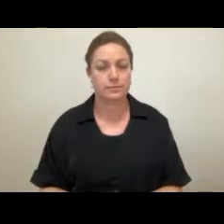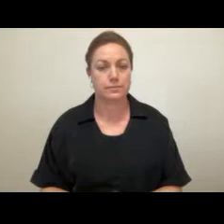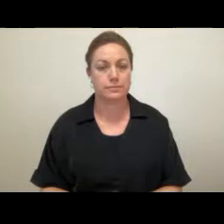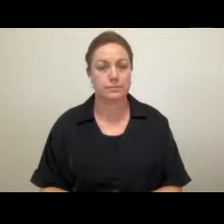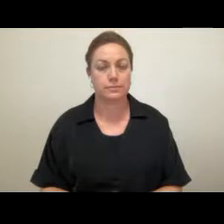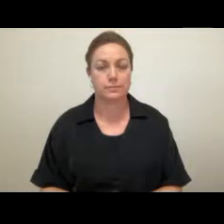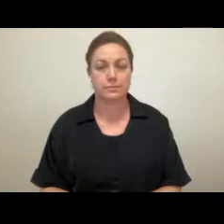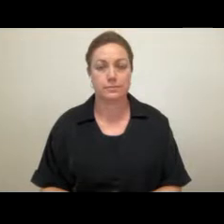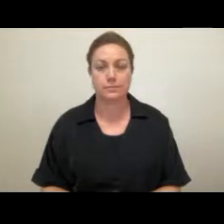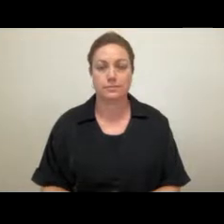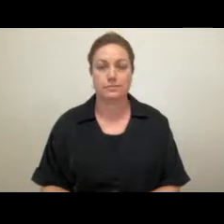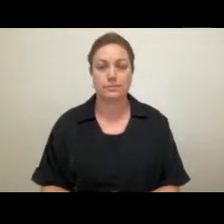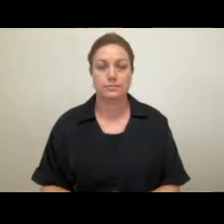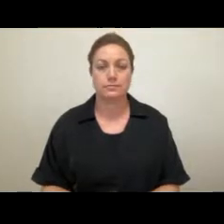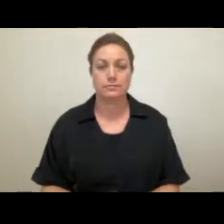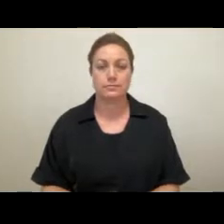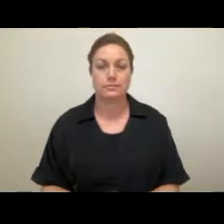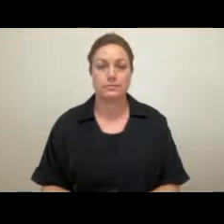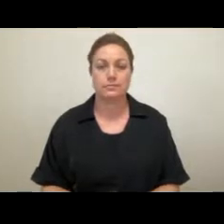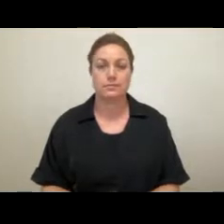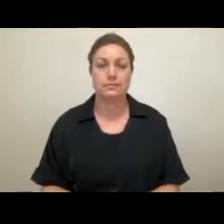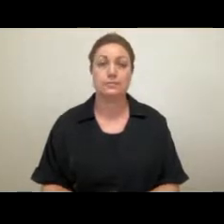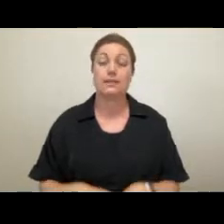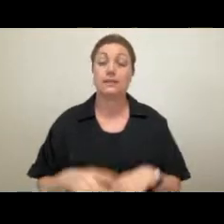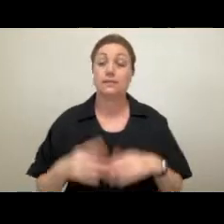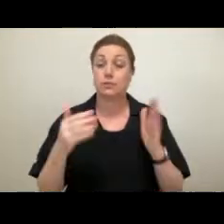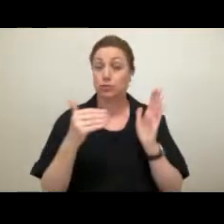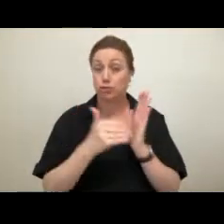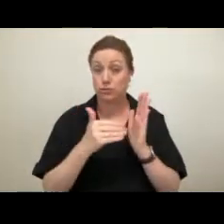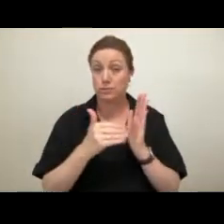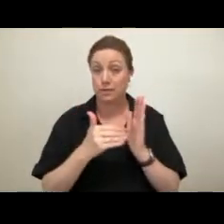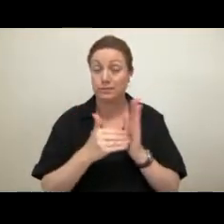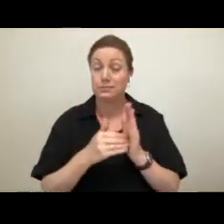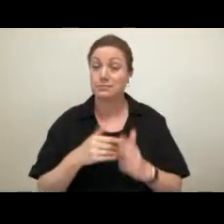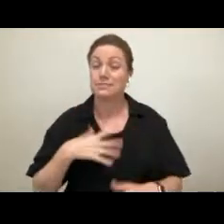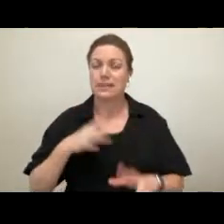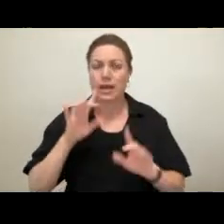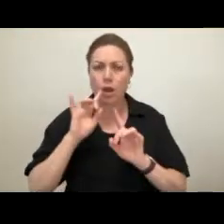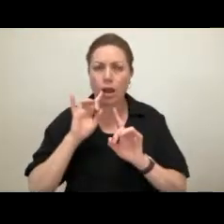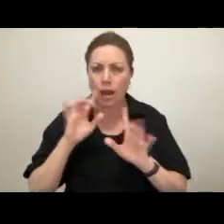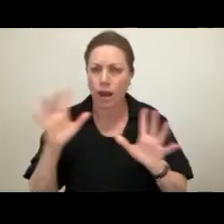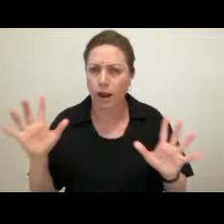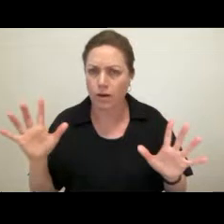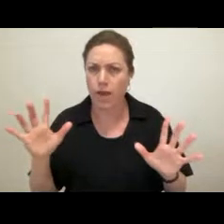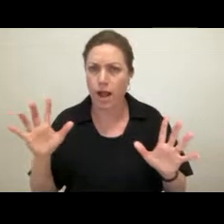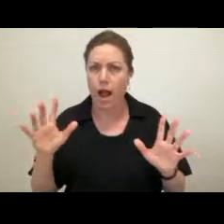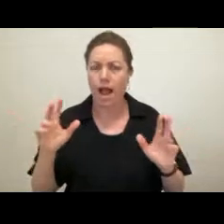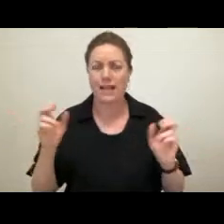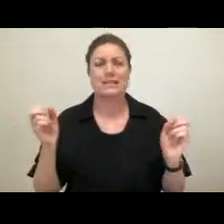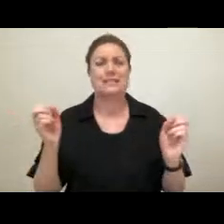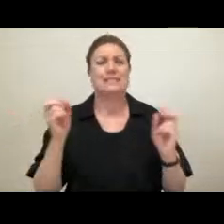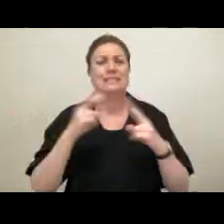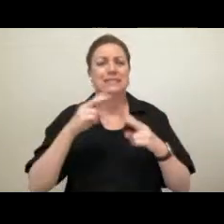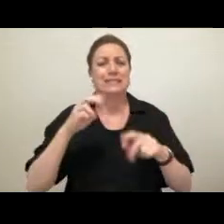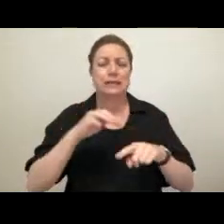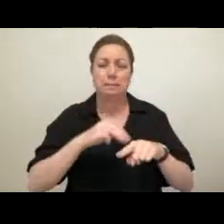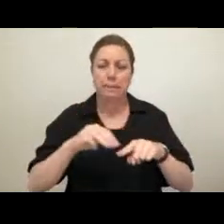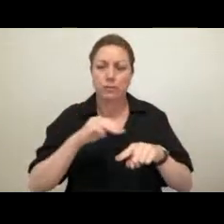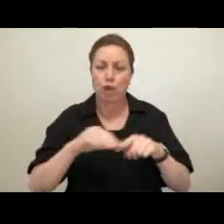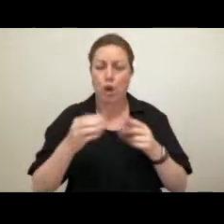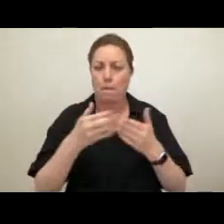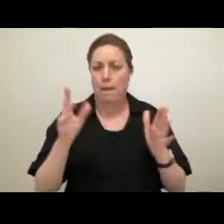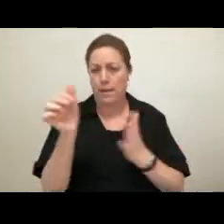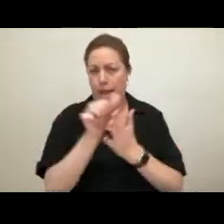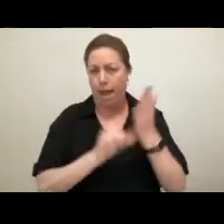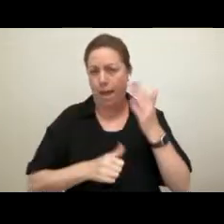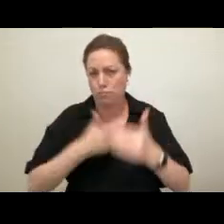The aim of today's session is to clarify Sydney Metro public art process and context. We'll present the